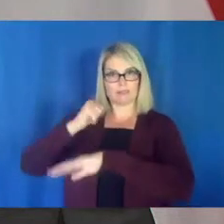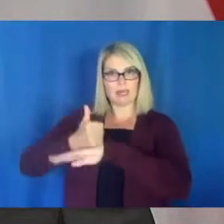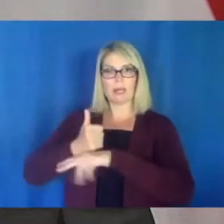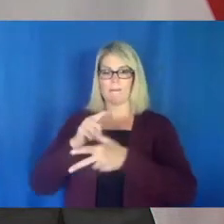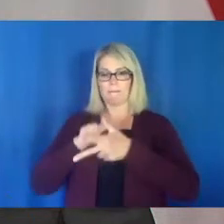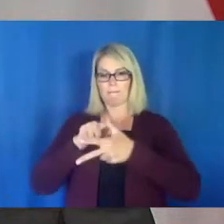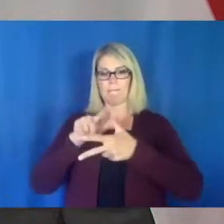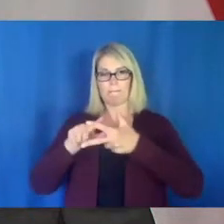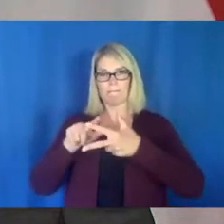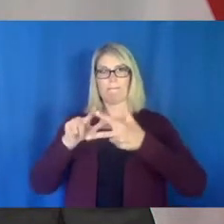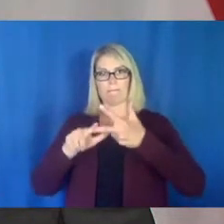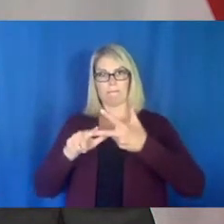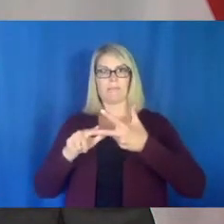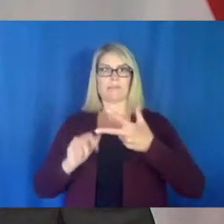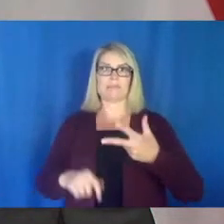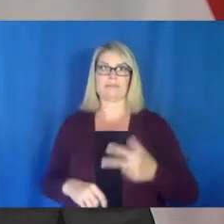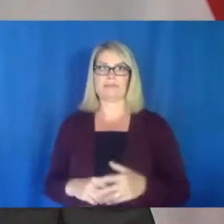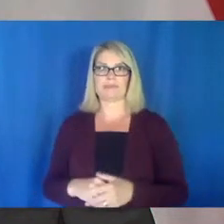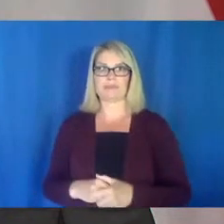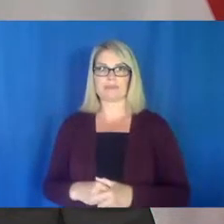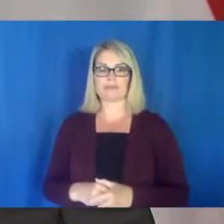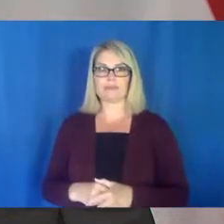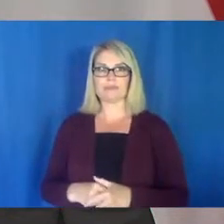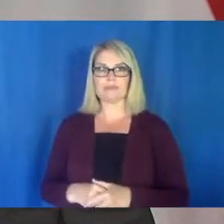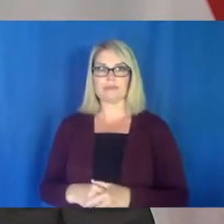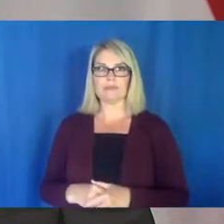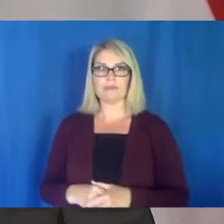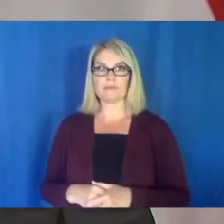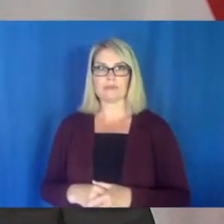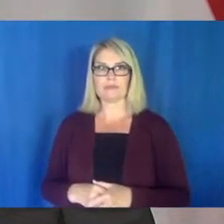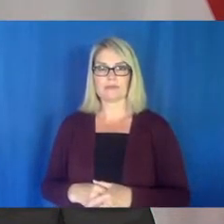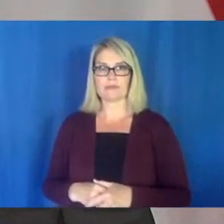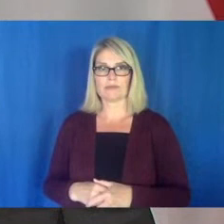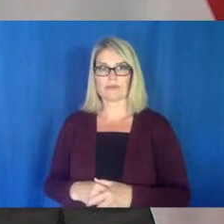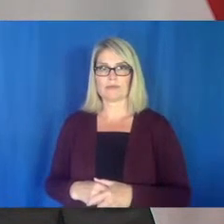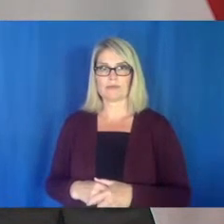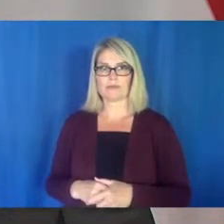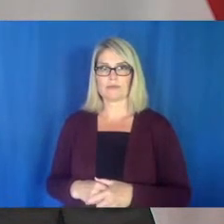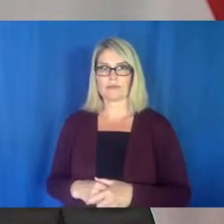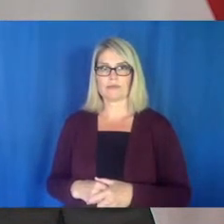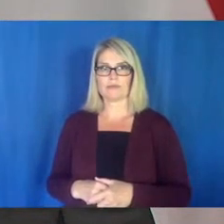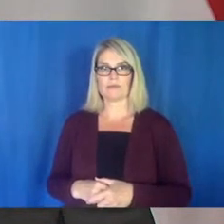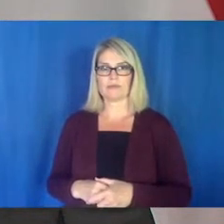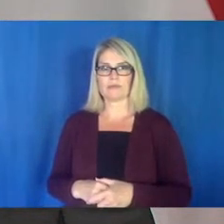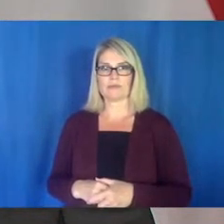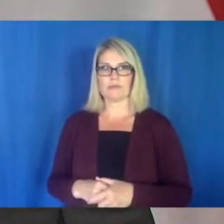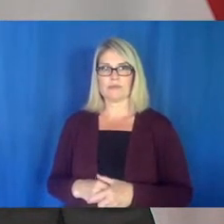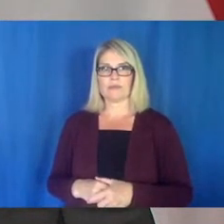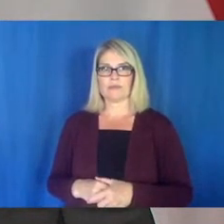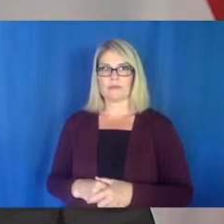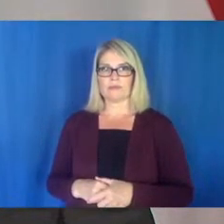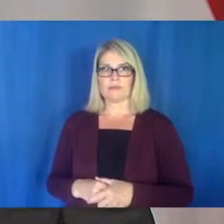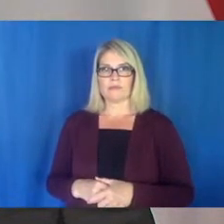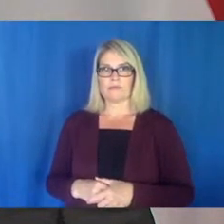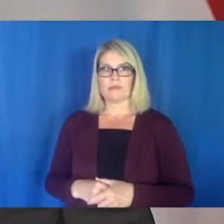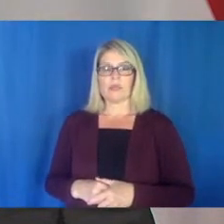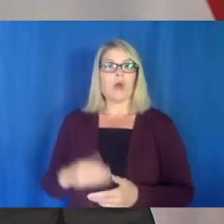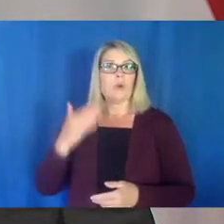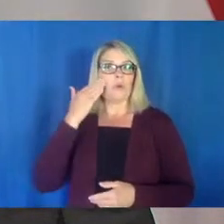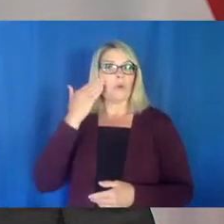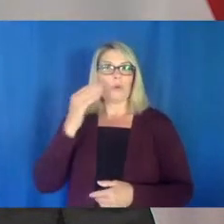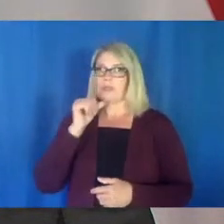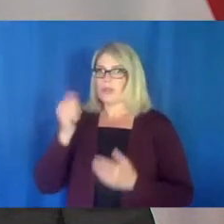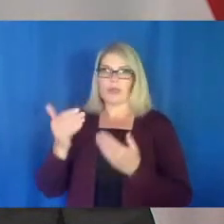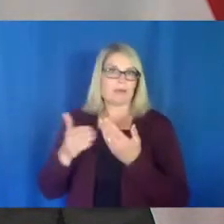plan. We knew that it wasn't going to be, as simple